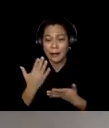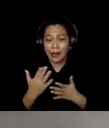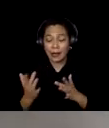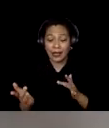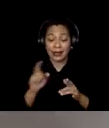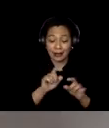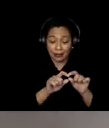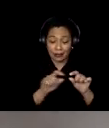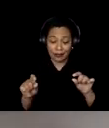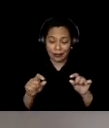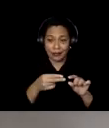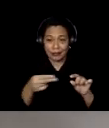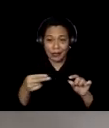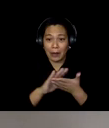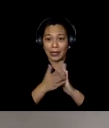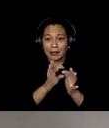contact page.